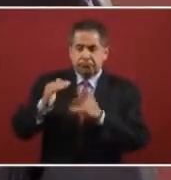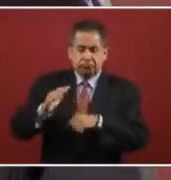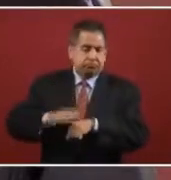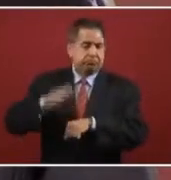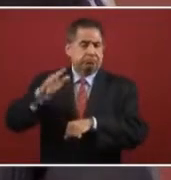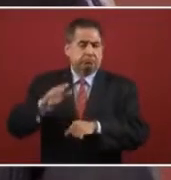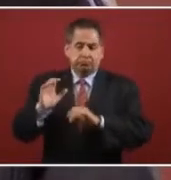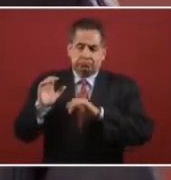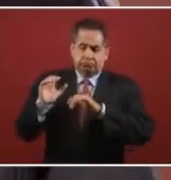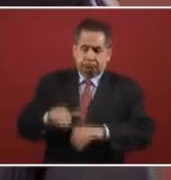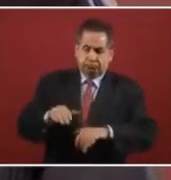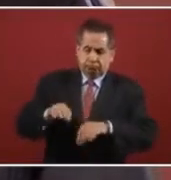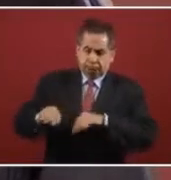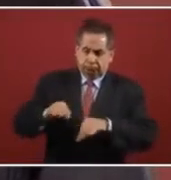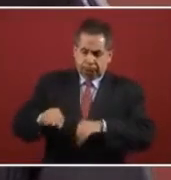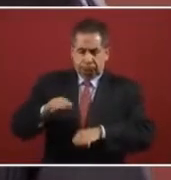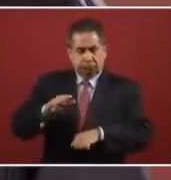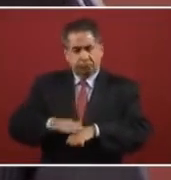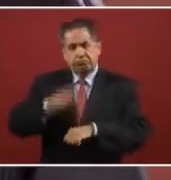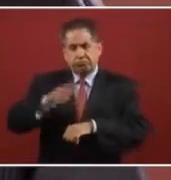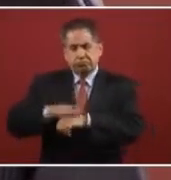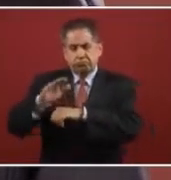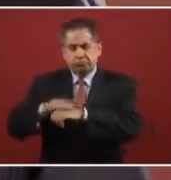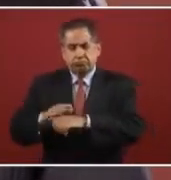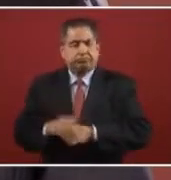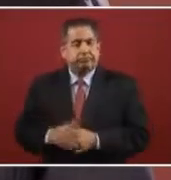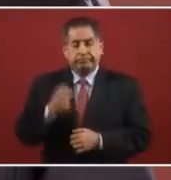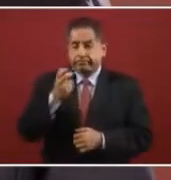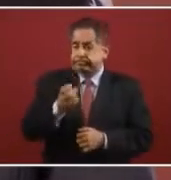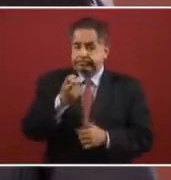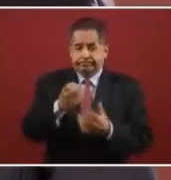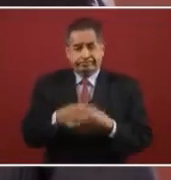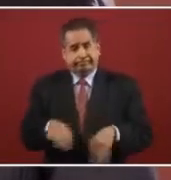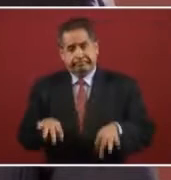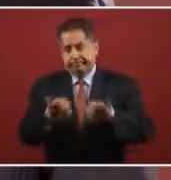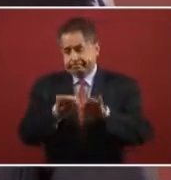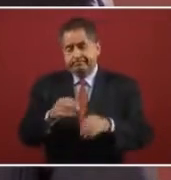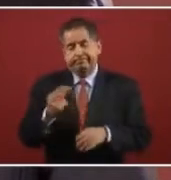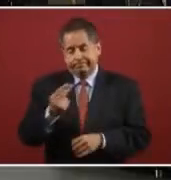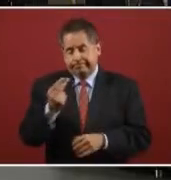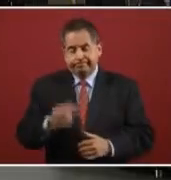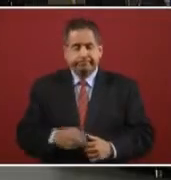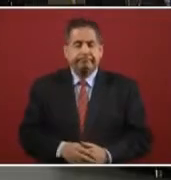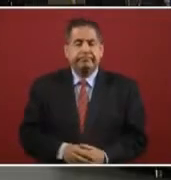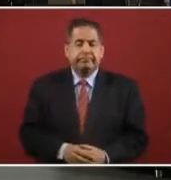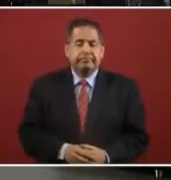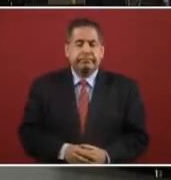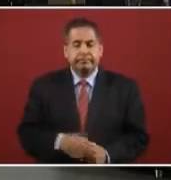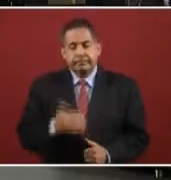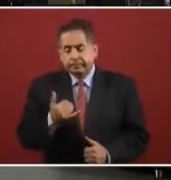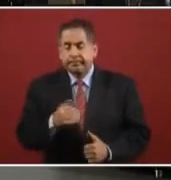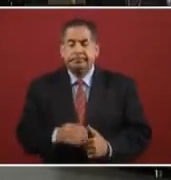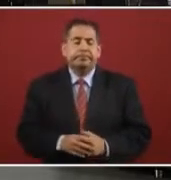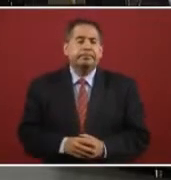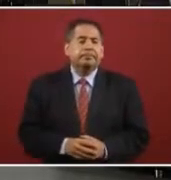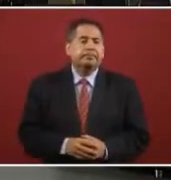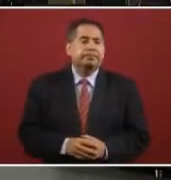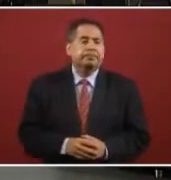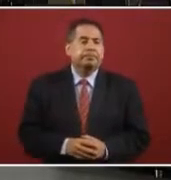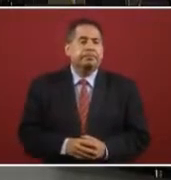and work. Eso and that nos importa is bastante. What is very important to us. Y